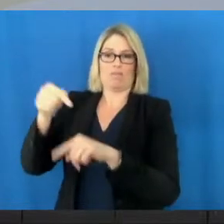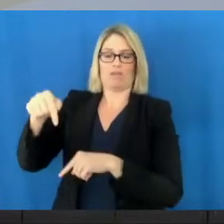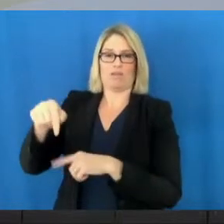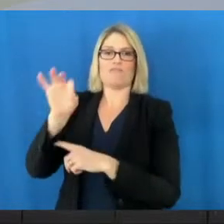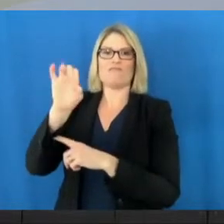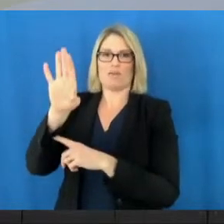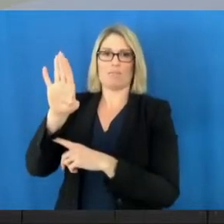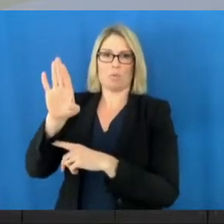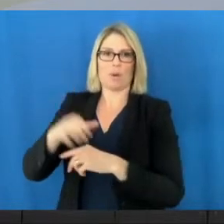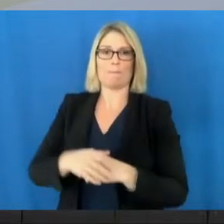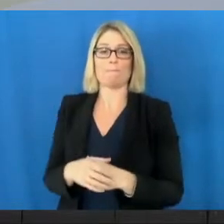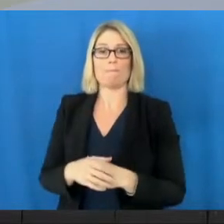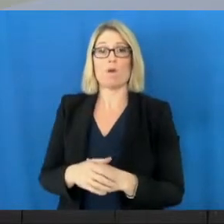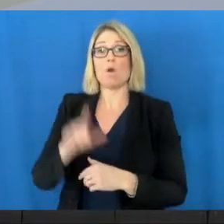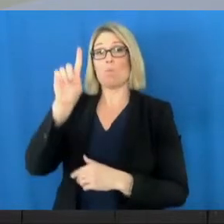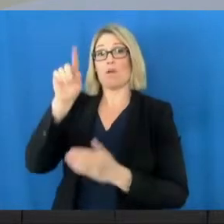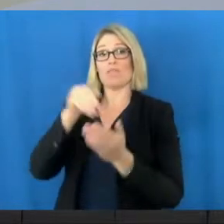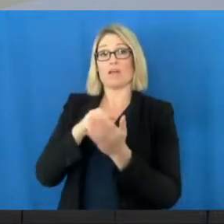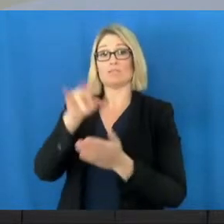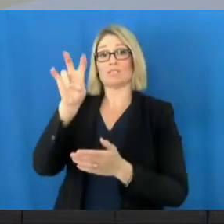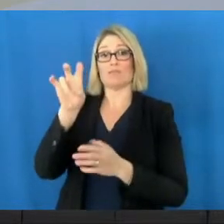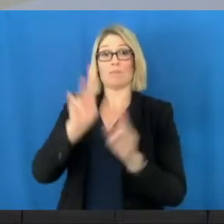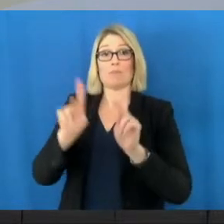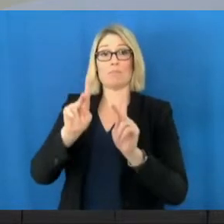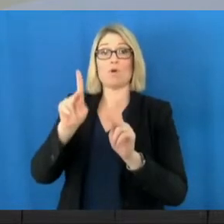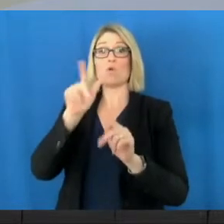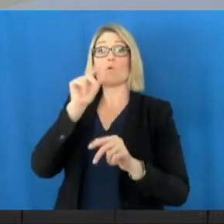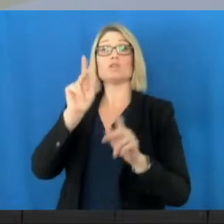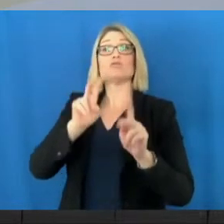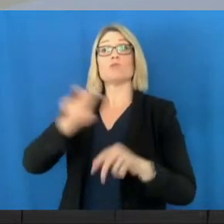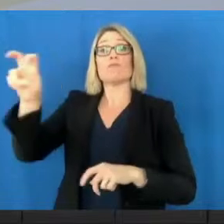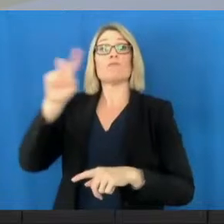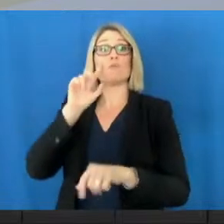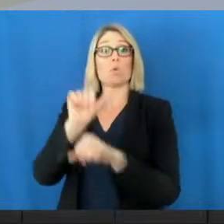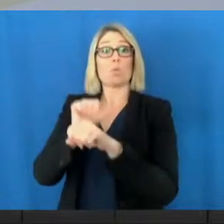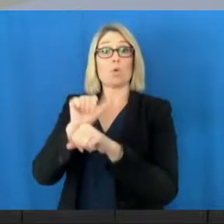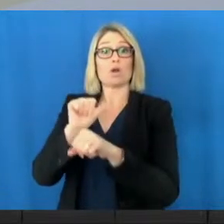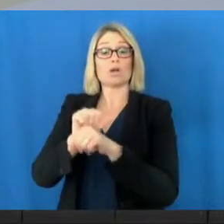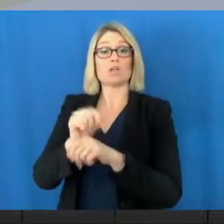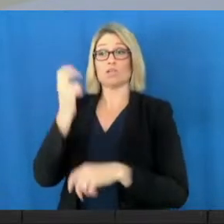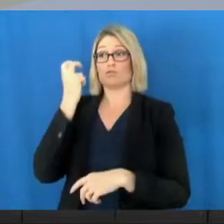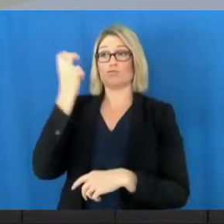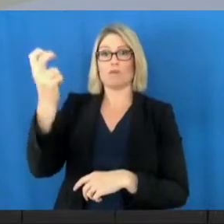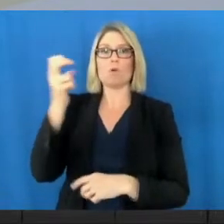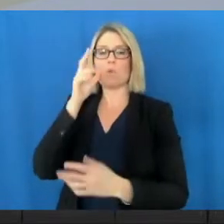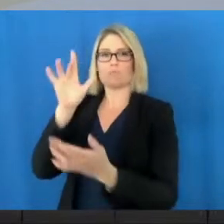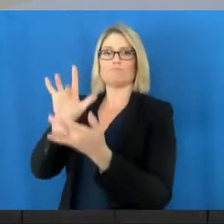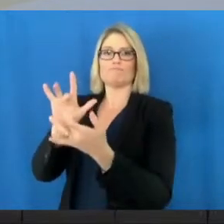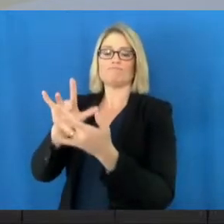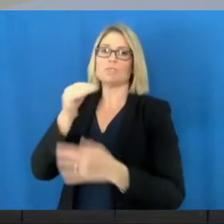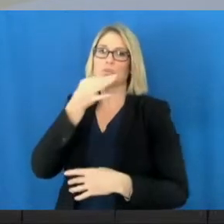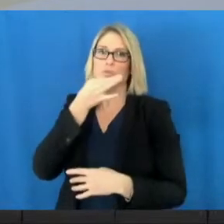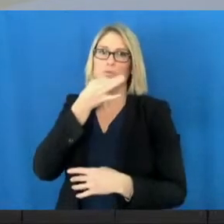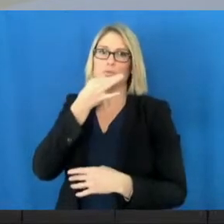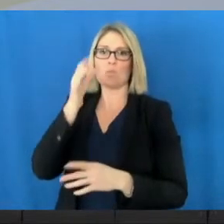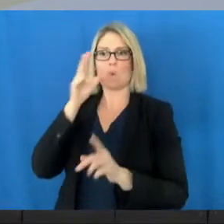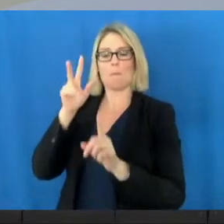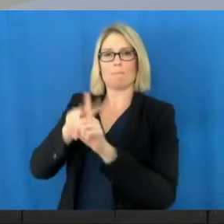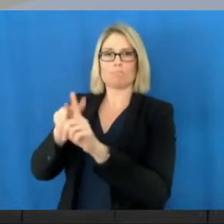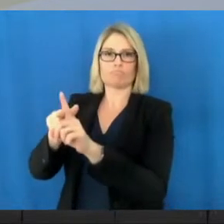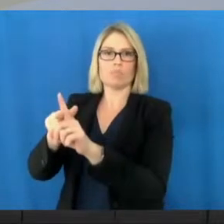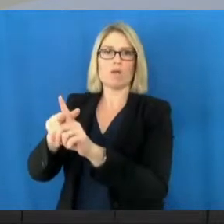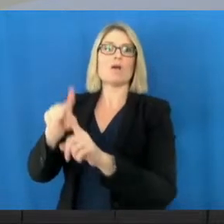Some 1,700 registered rotational workers, including truck drivers, will be contacted soon to begin booking their